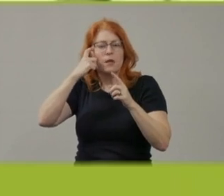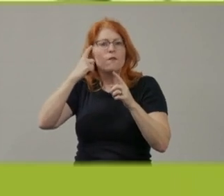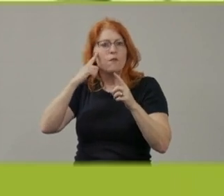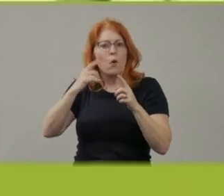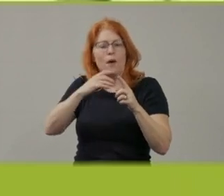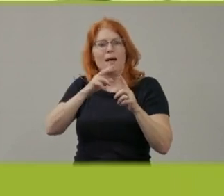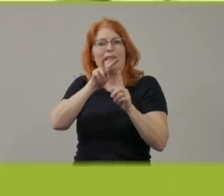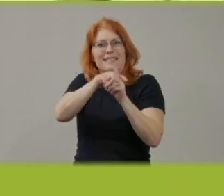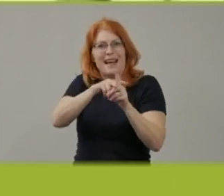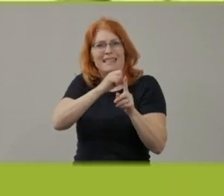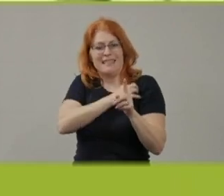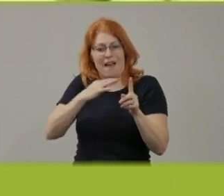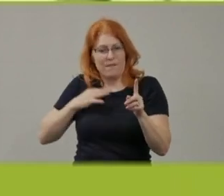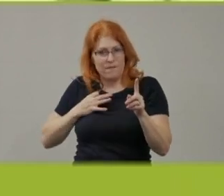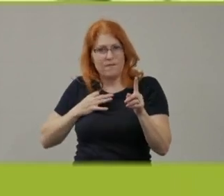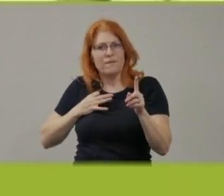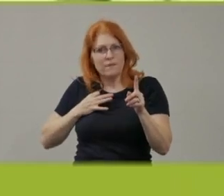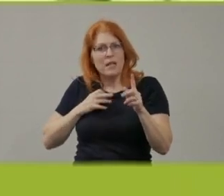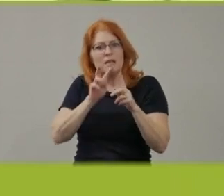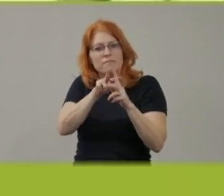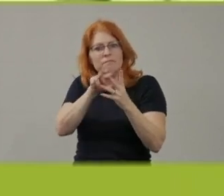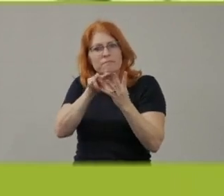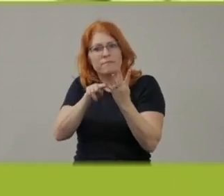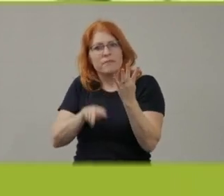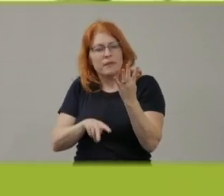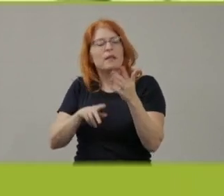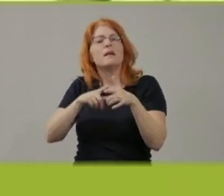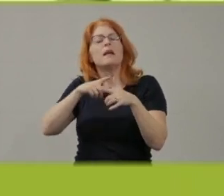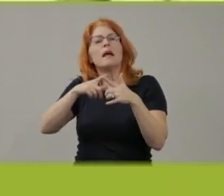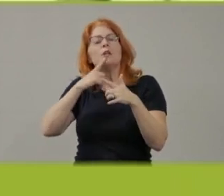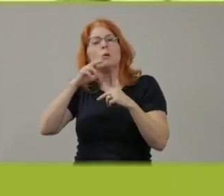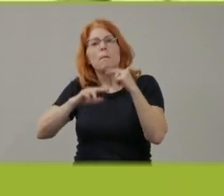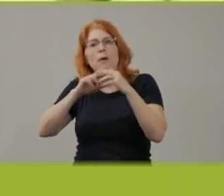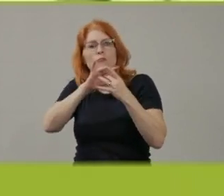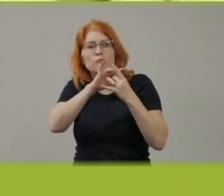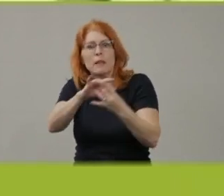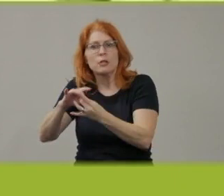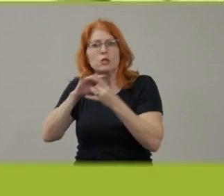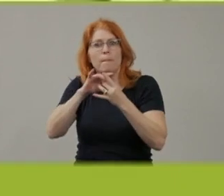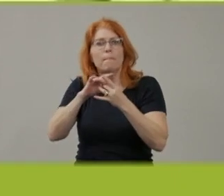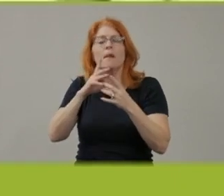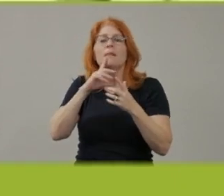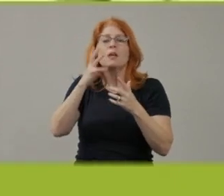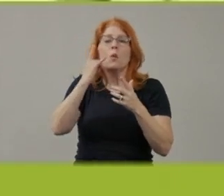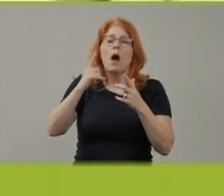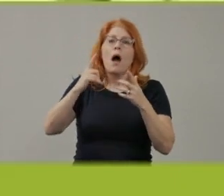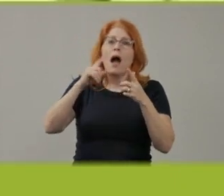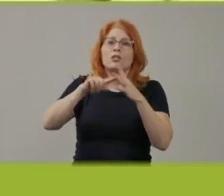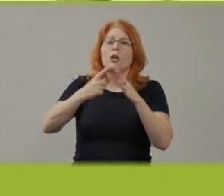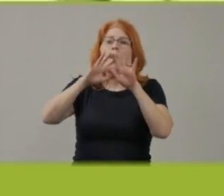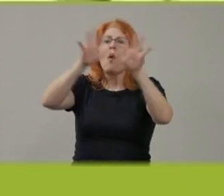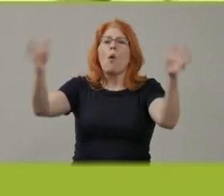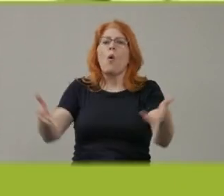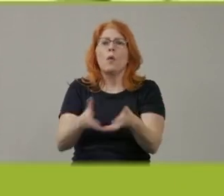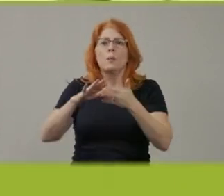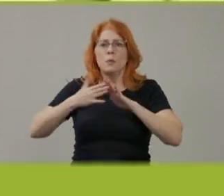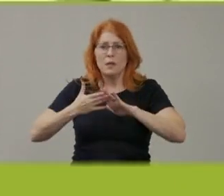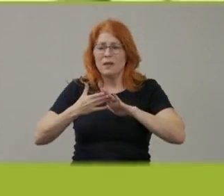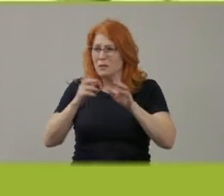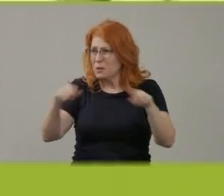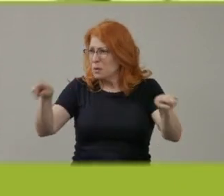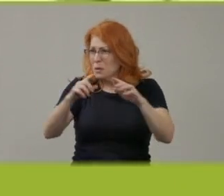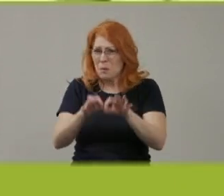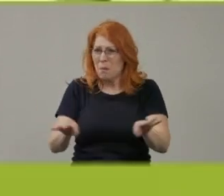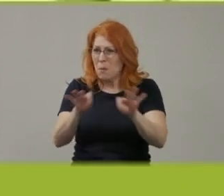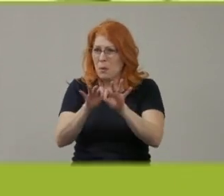positions. And so it's important to learn that system and build relationships. And so that's why I opened with the whole community. You guys are so important. I can't